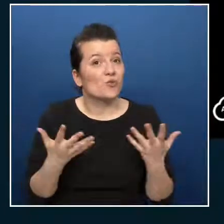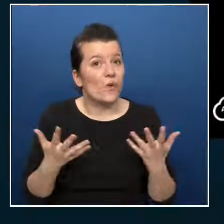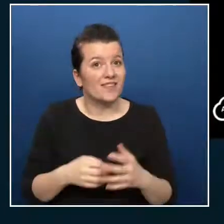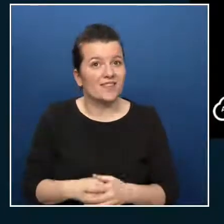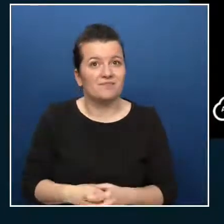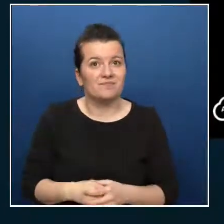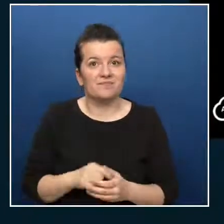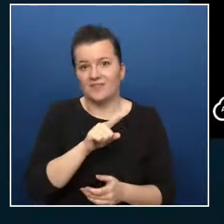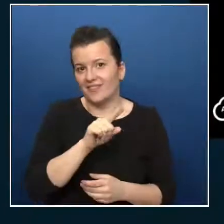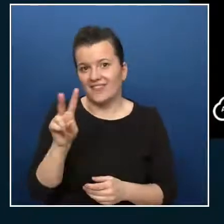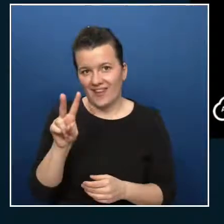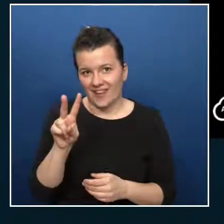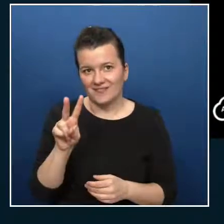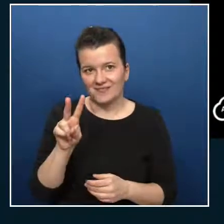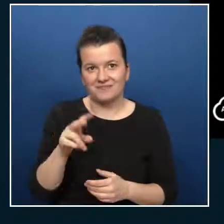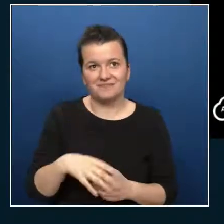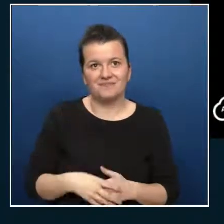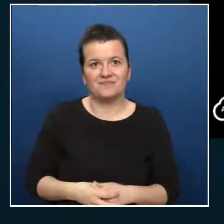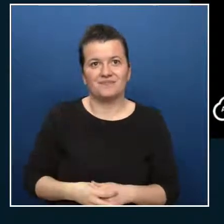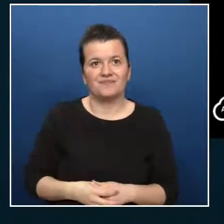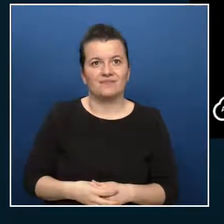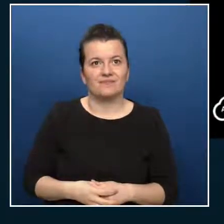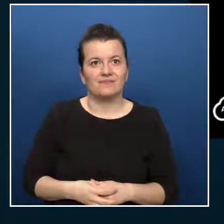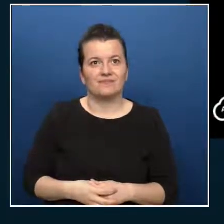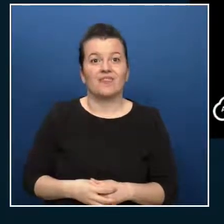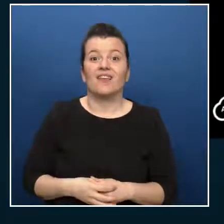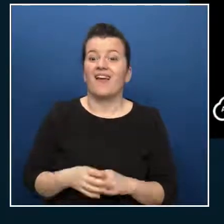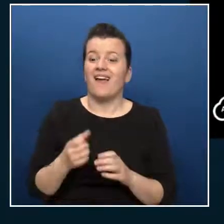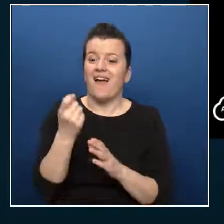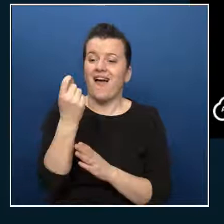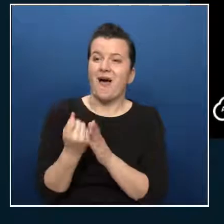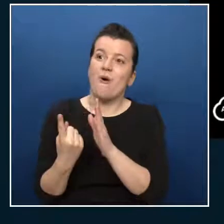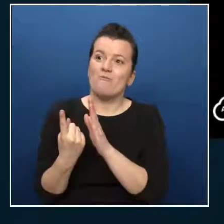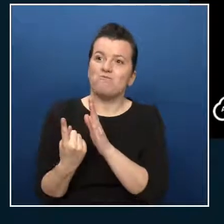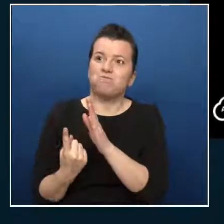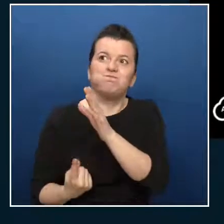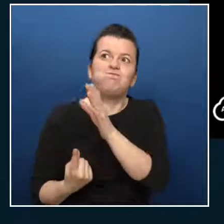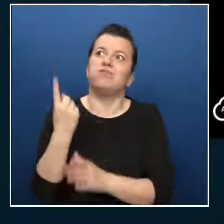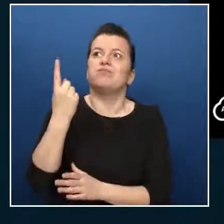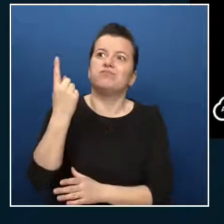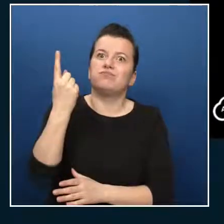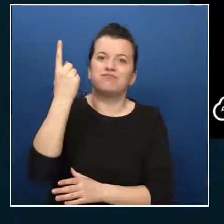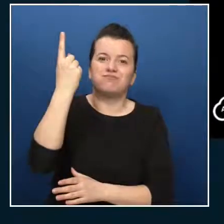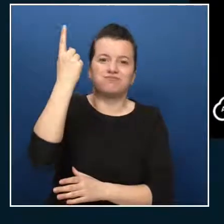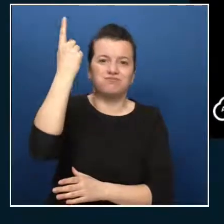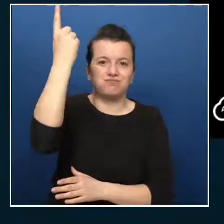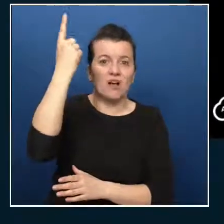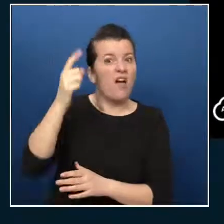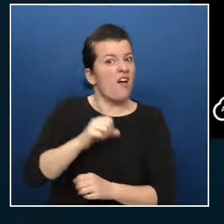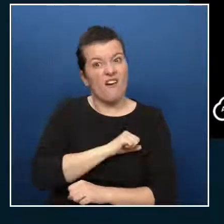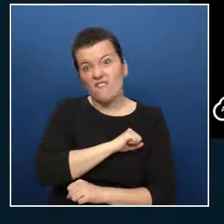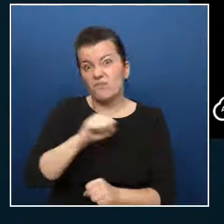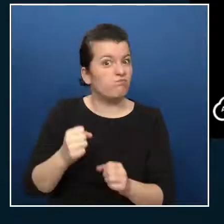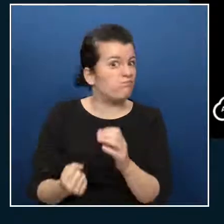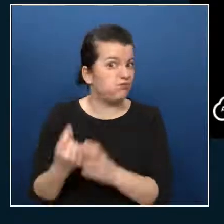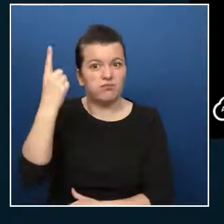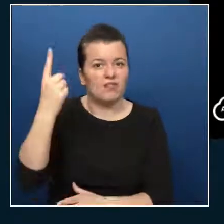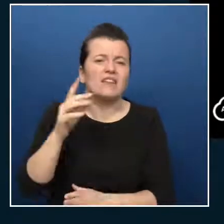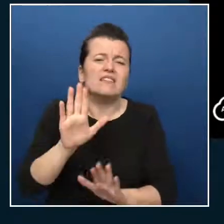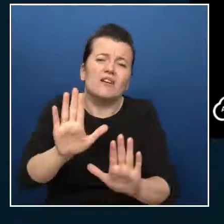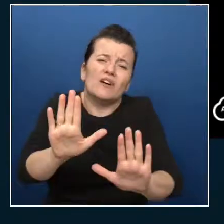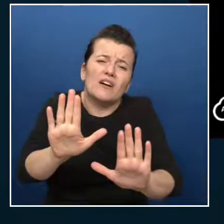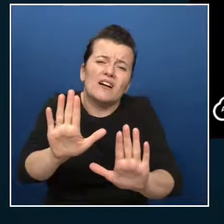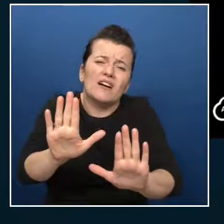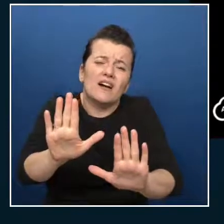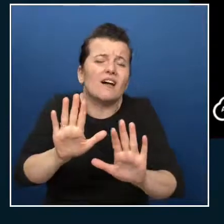rocket flying up to the cloud, because moving to the cloud is not easy